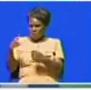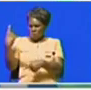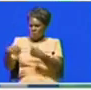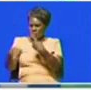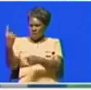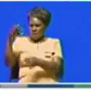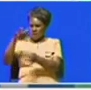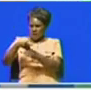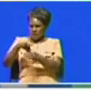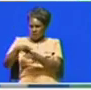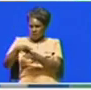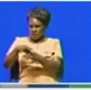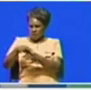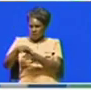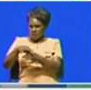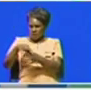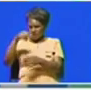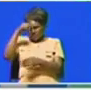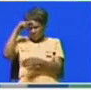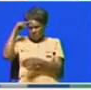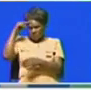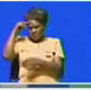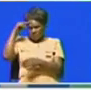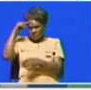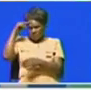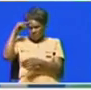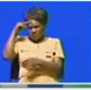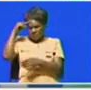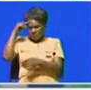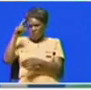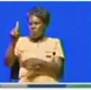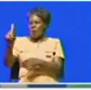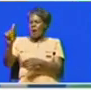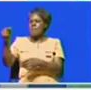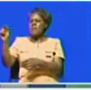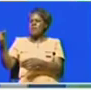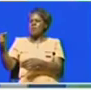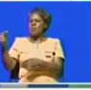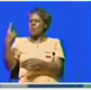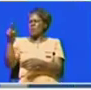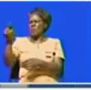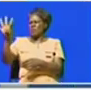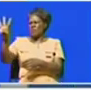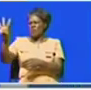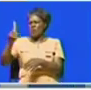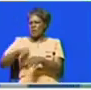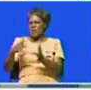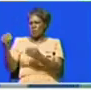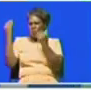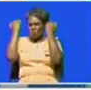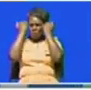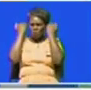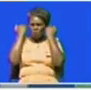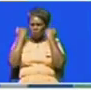the elections. And the reason I say that is because there was he won by a margin of 1 million. I think it was about 1.4. And when they went to the Supreme